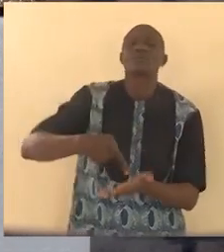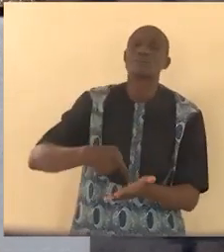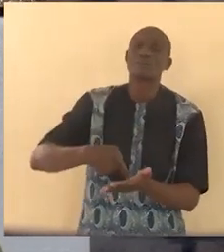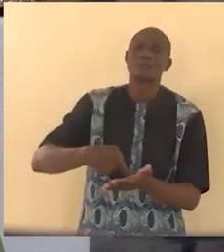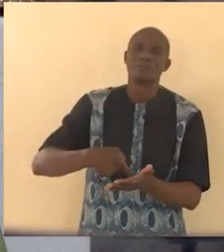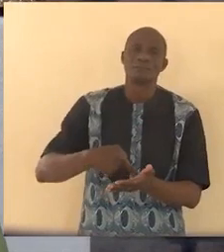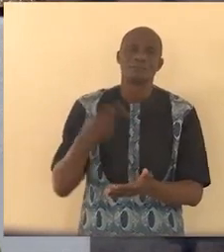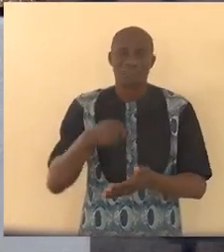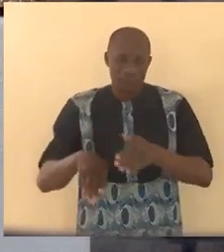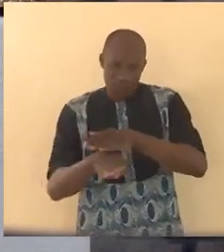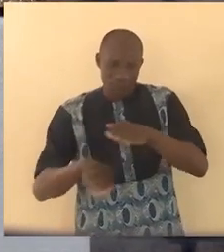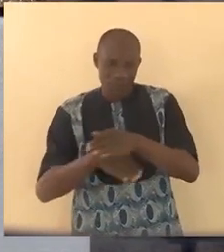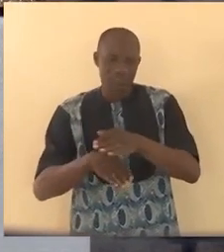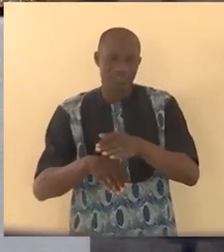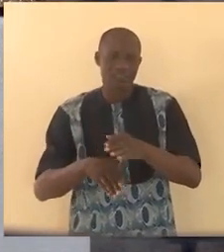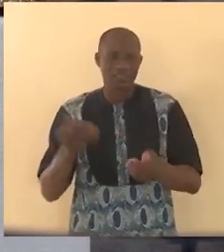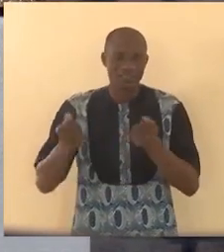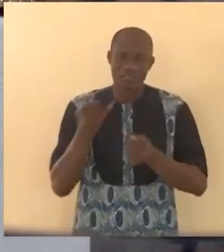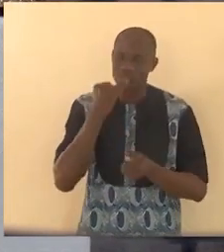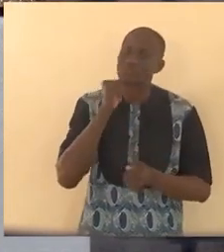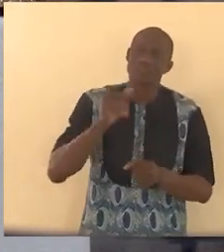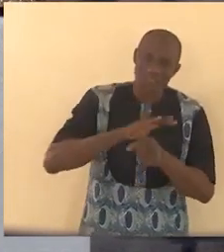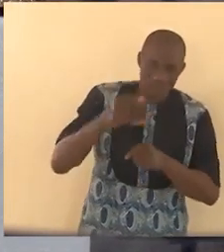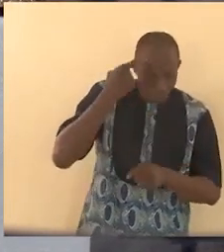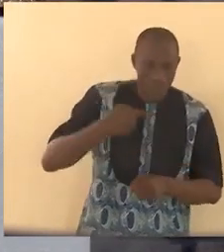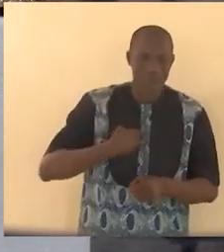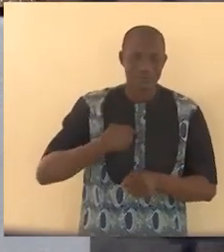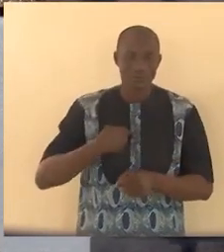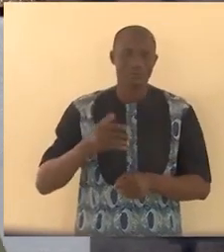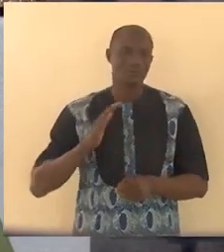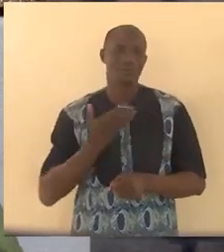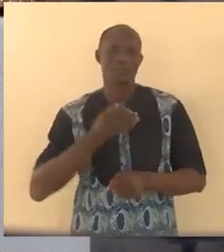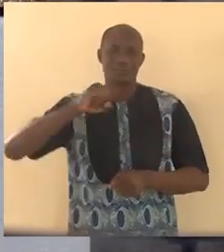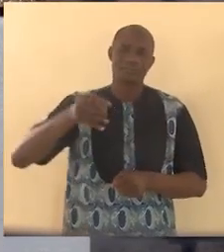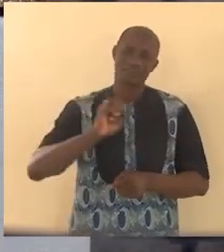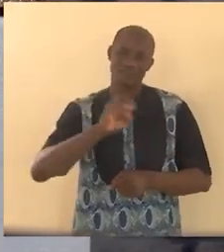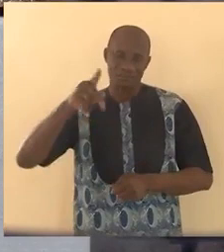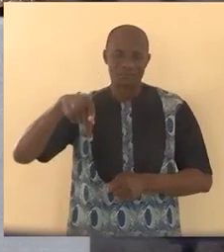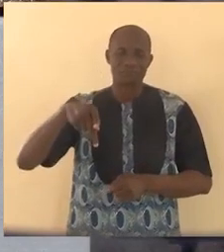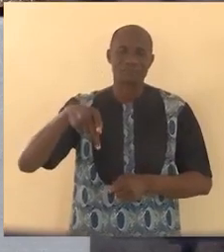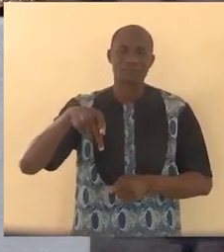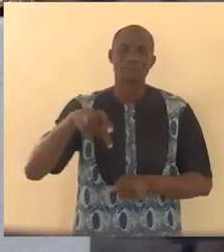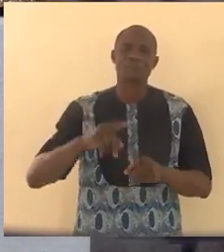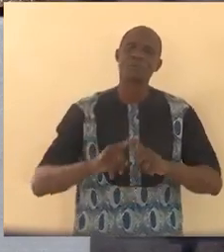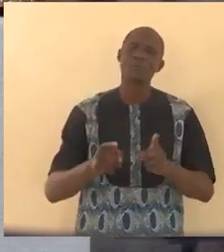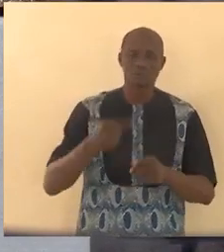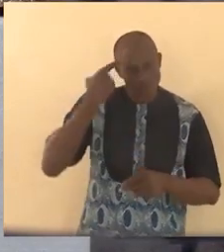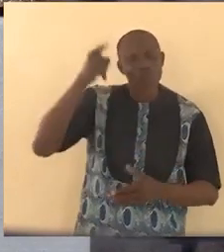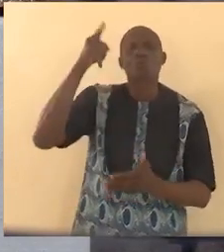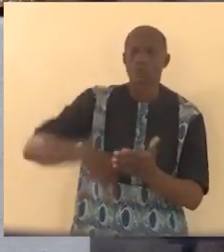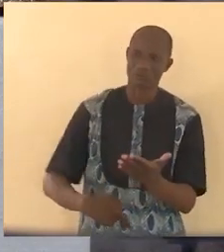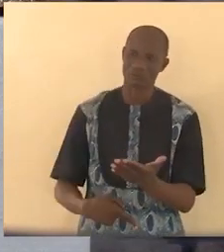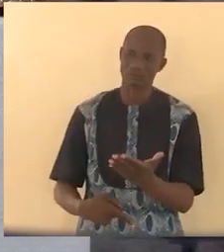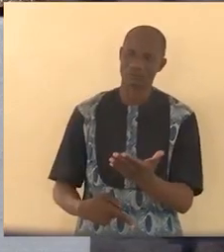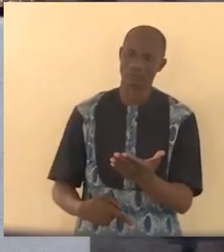what? They say, the basic small car is not enough for me. My colleagues are getting Jeep. So let me go and get Jeep. But